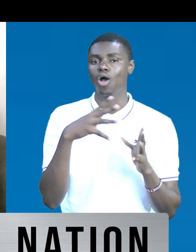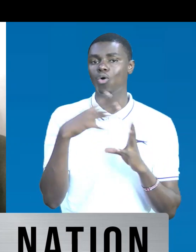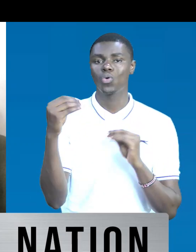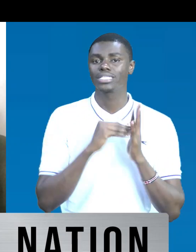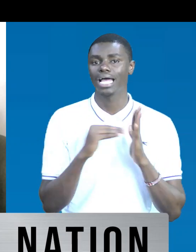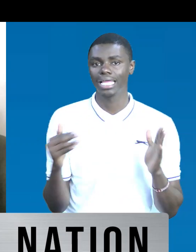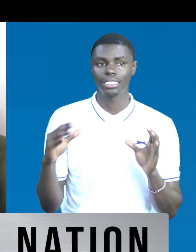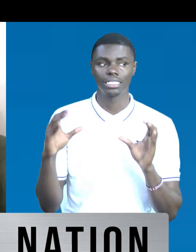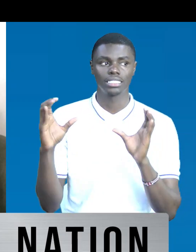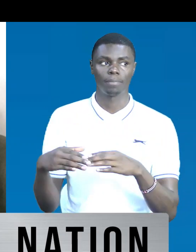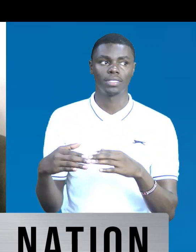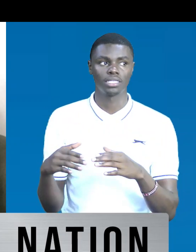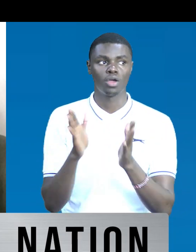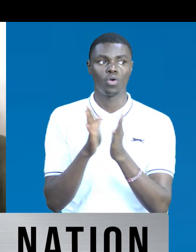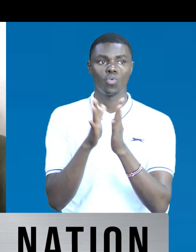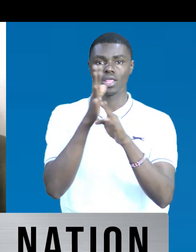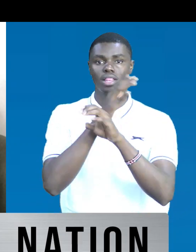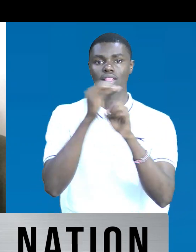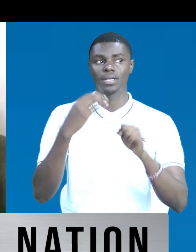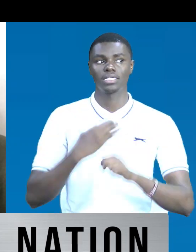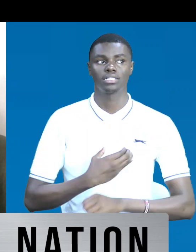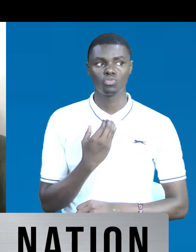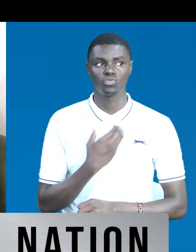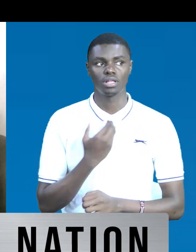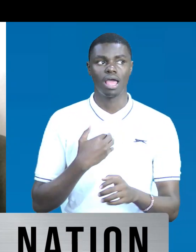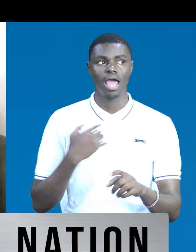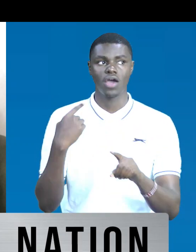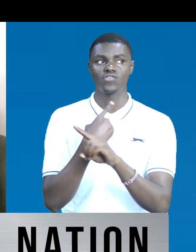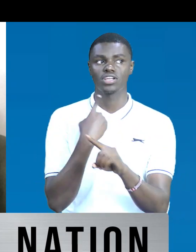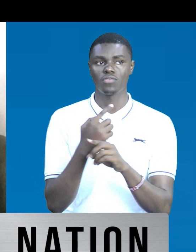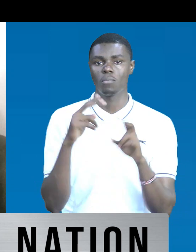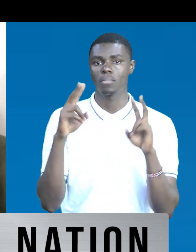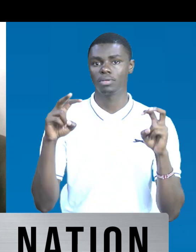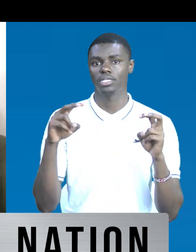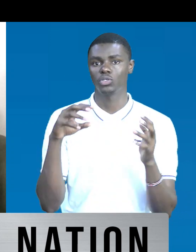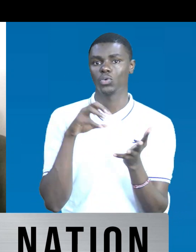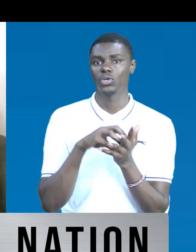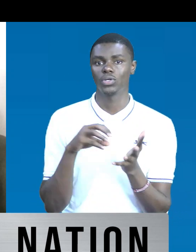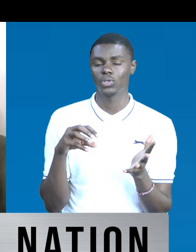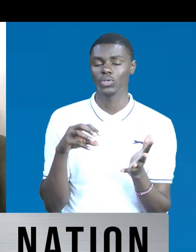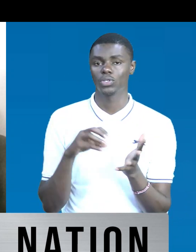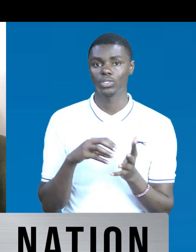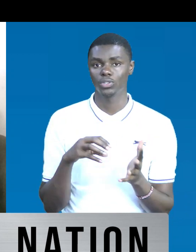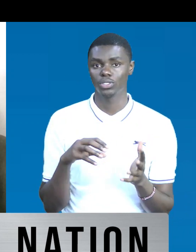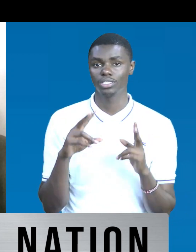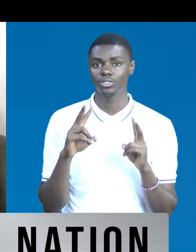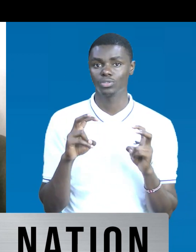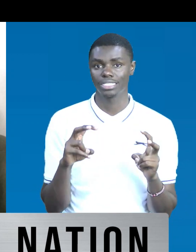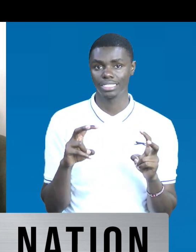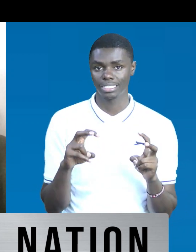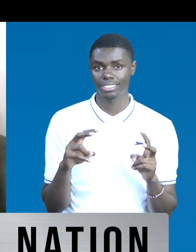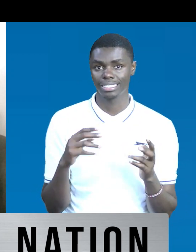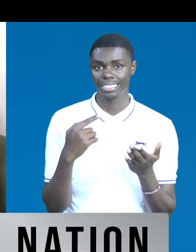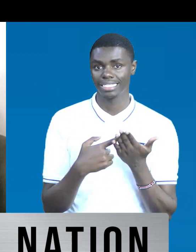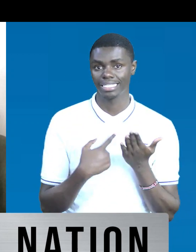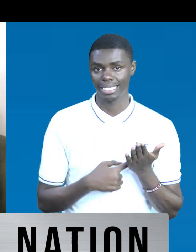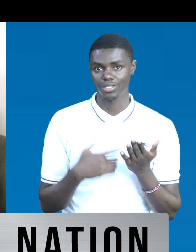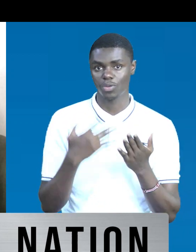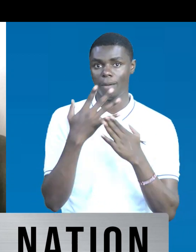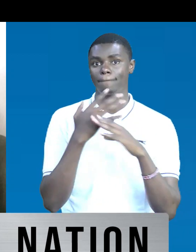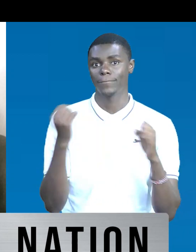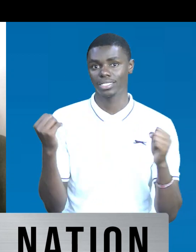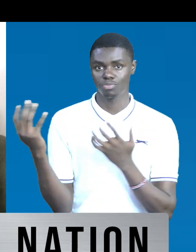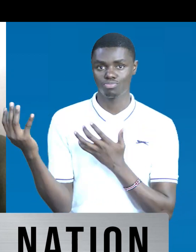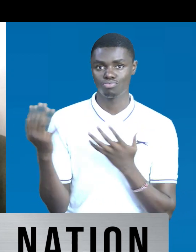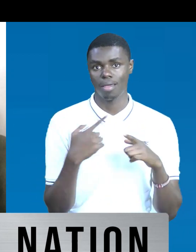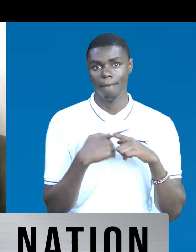president's visit, yes, the development issues that we're discussing that the president was to bring,